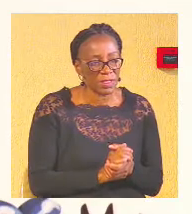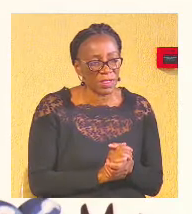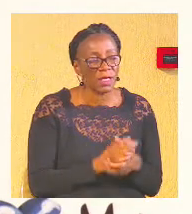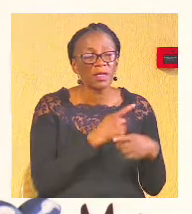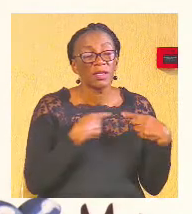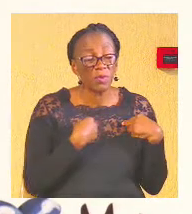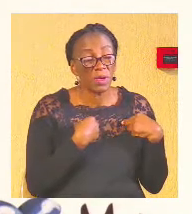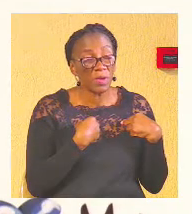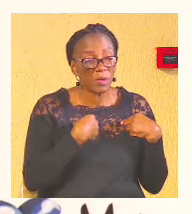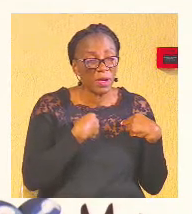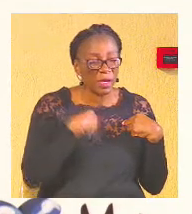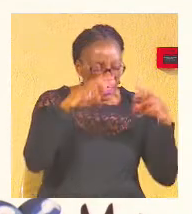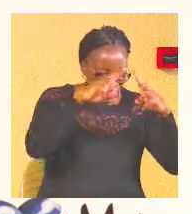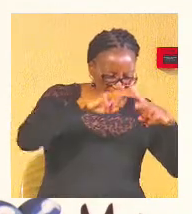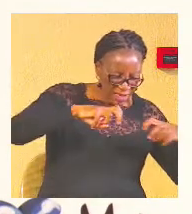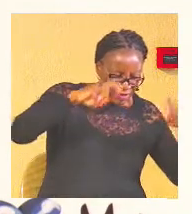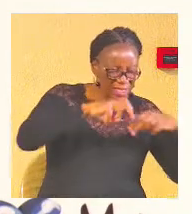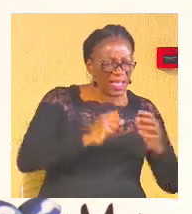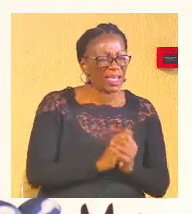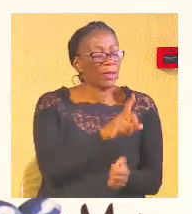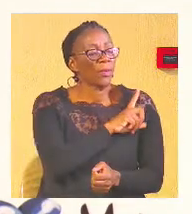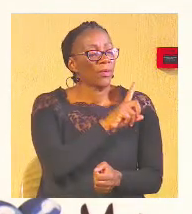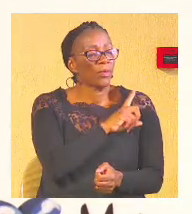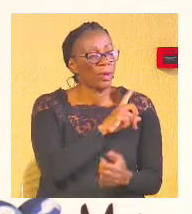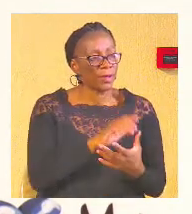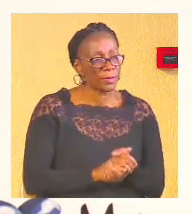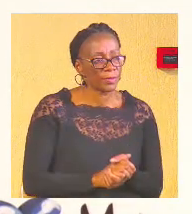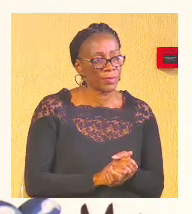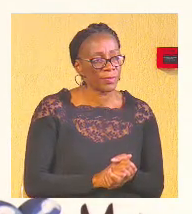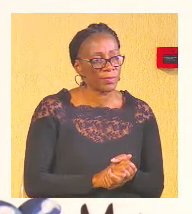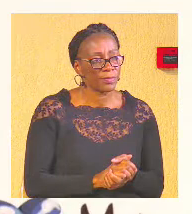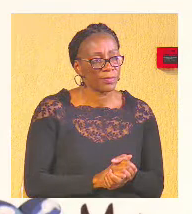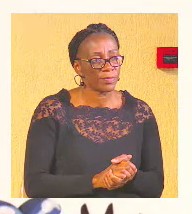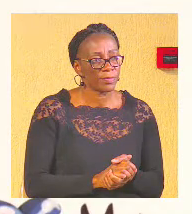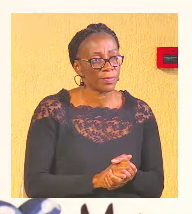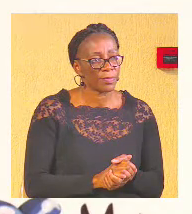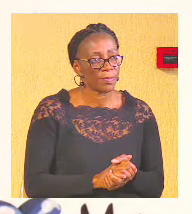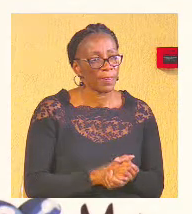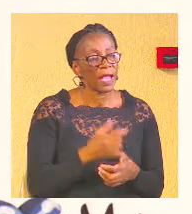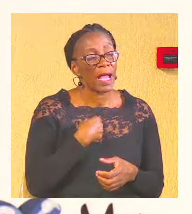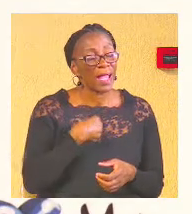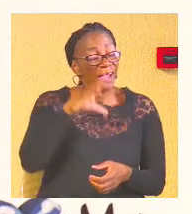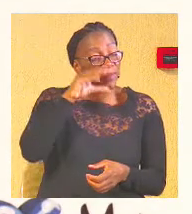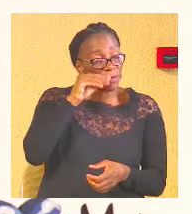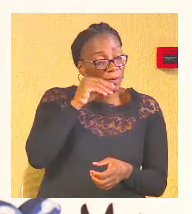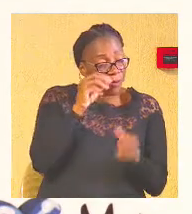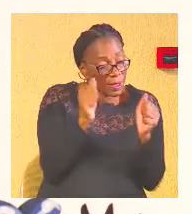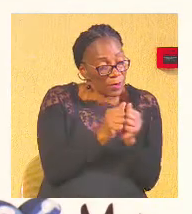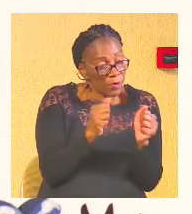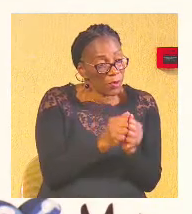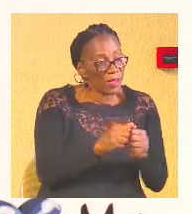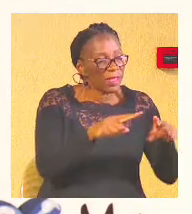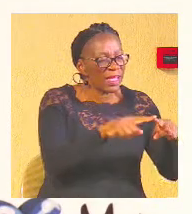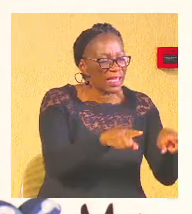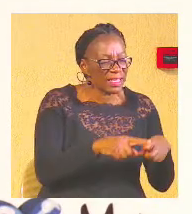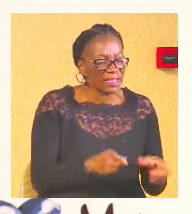into that and encourage them to do what they must. But I am in touch. I have spoken to Mr. Shikulo more